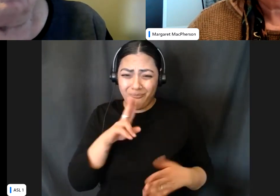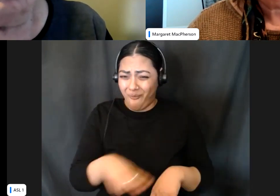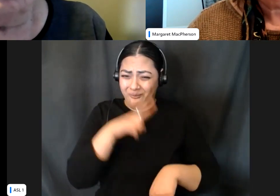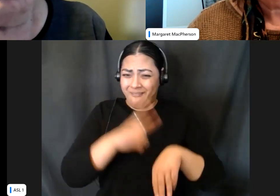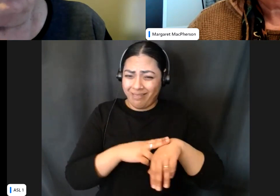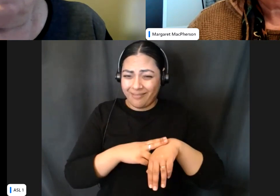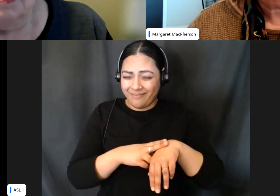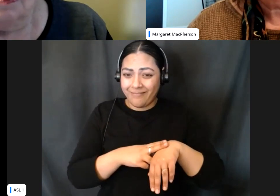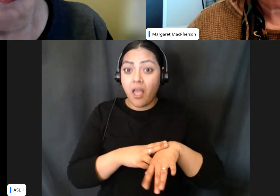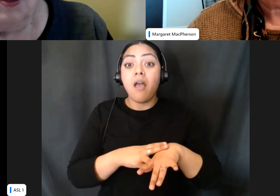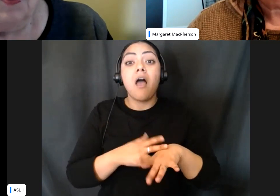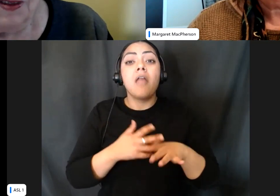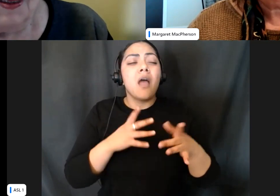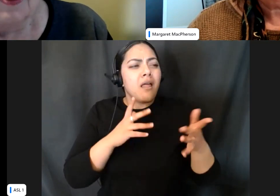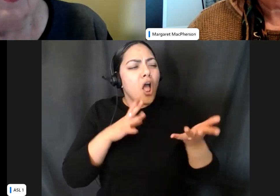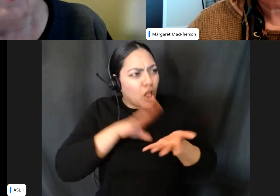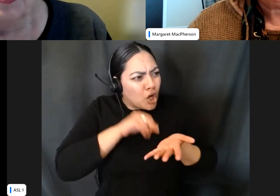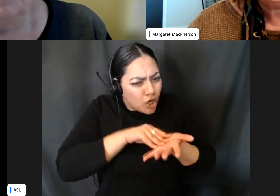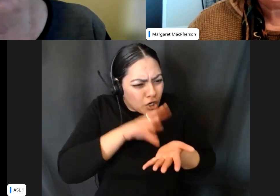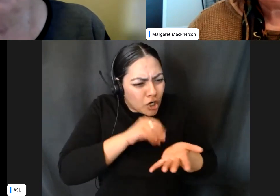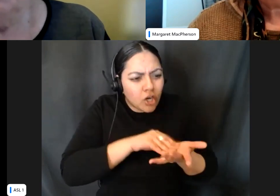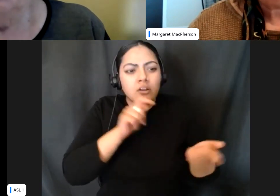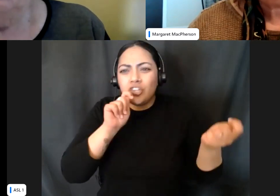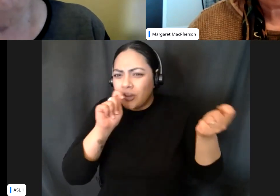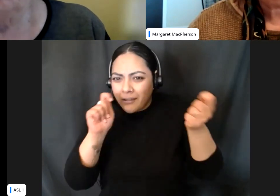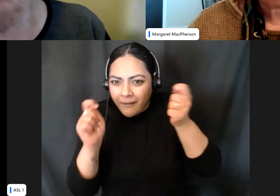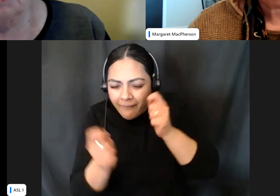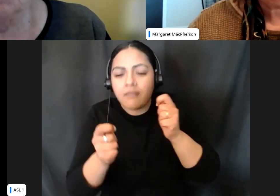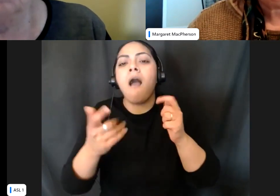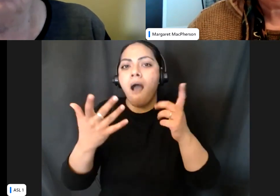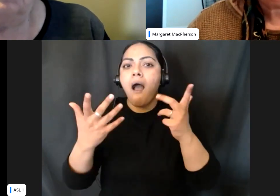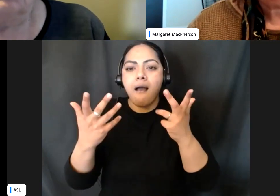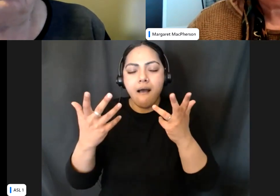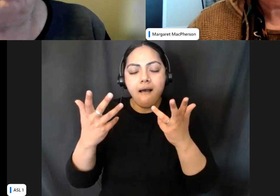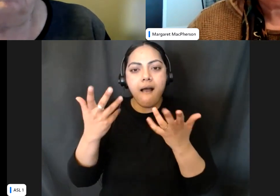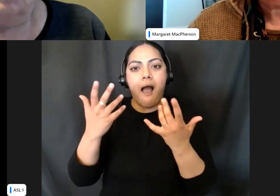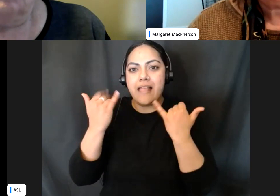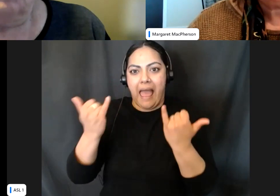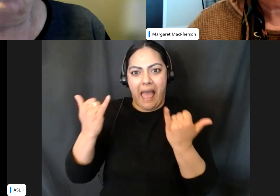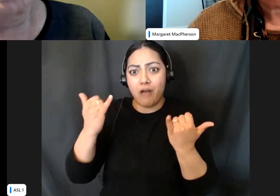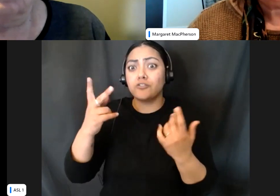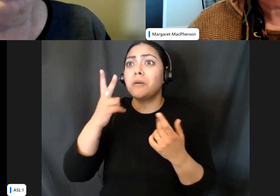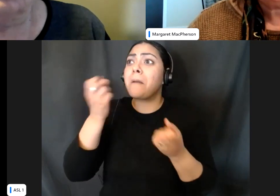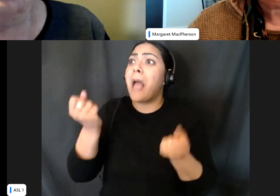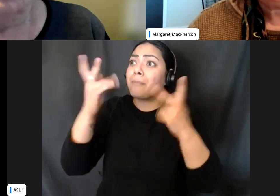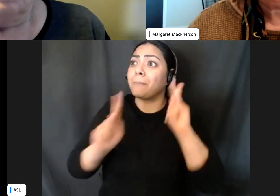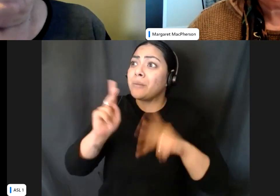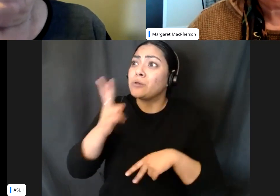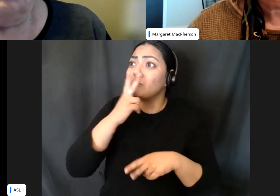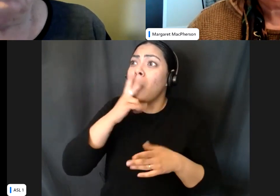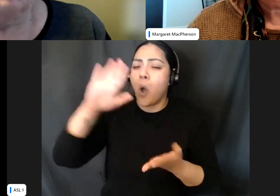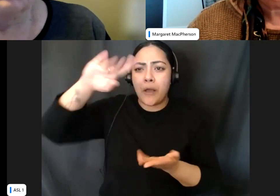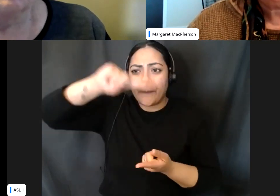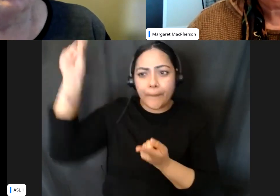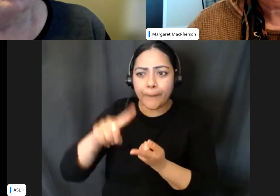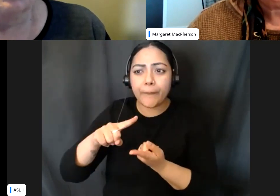now it's a rarity. And Yeah. that's what I would like to think with the abuse and neglect, is that it